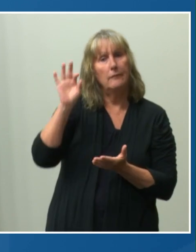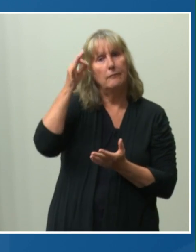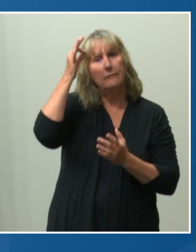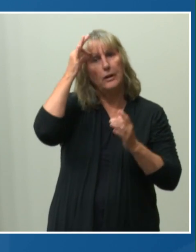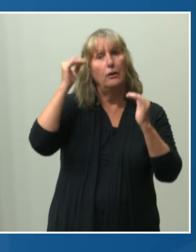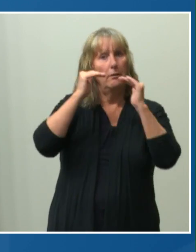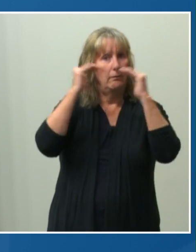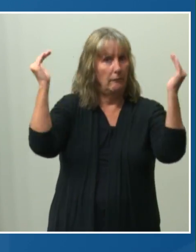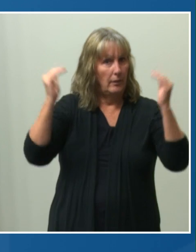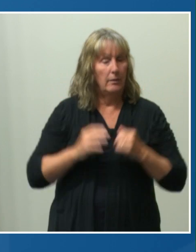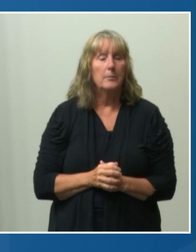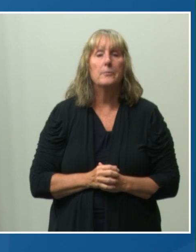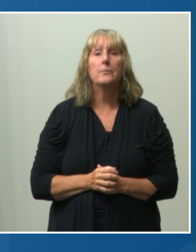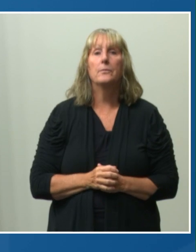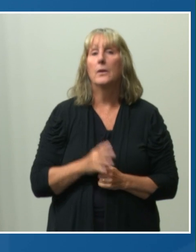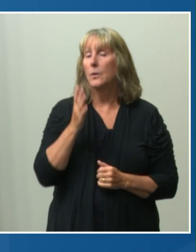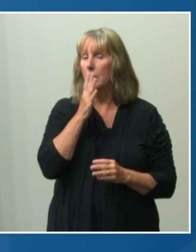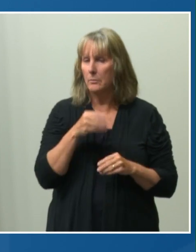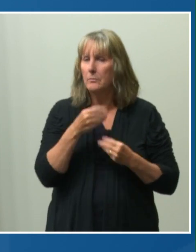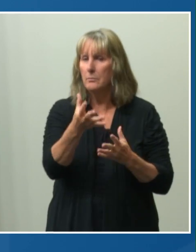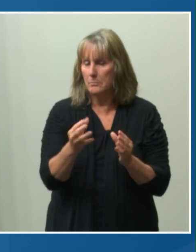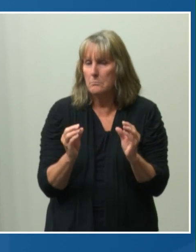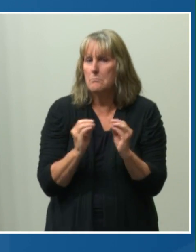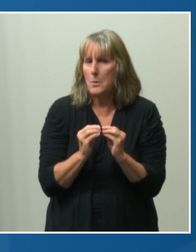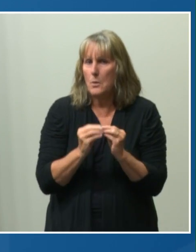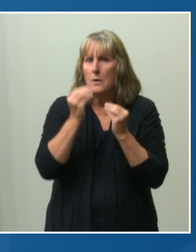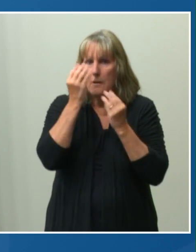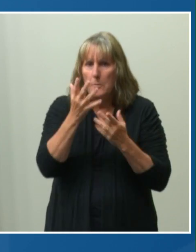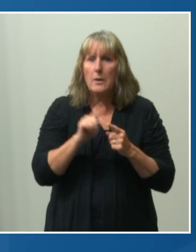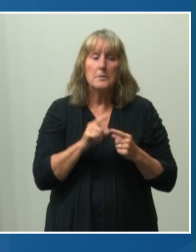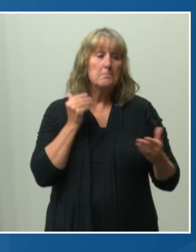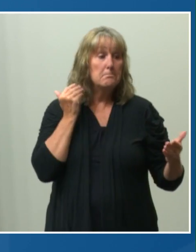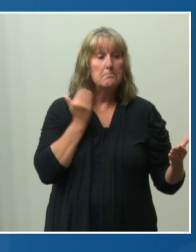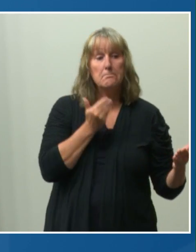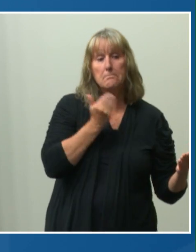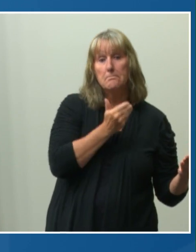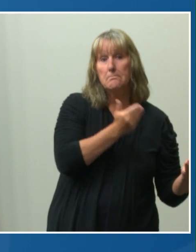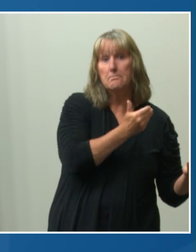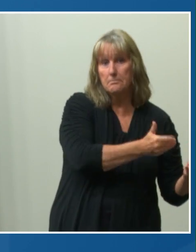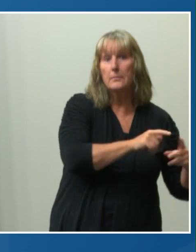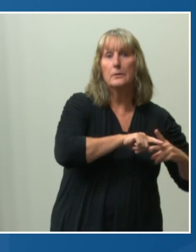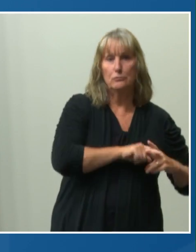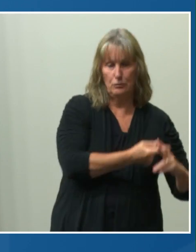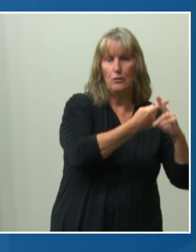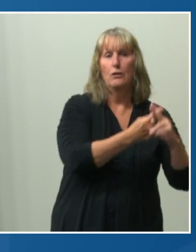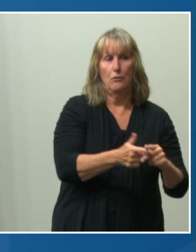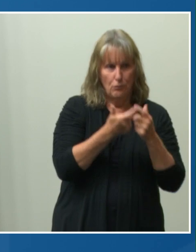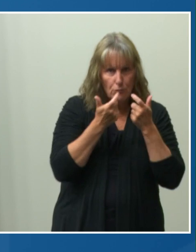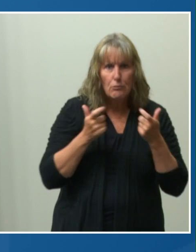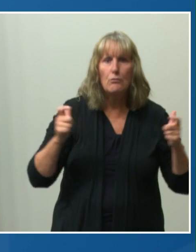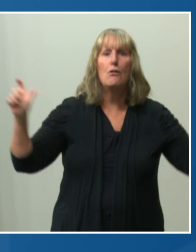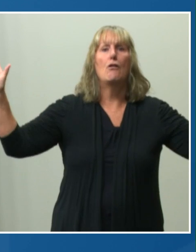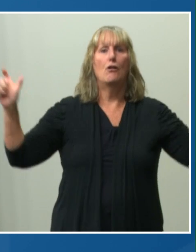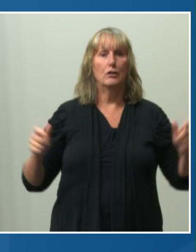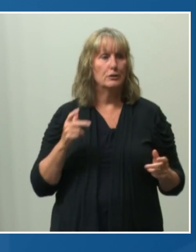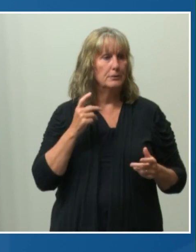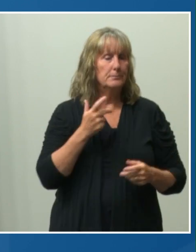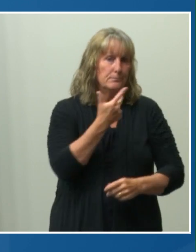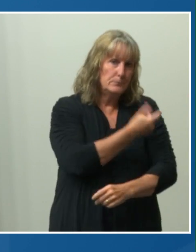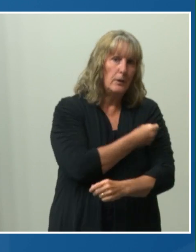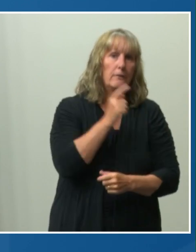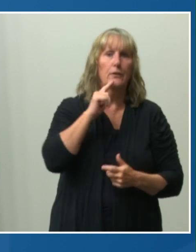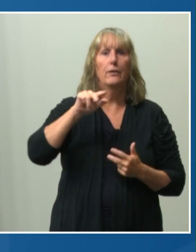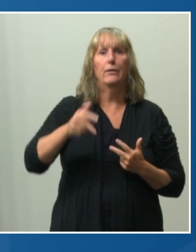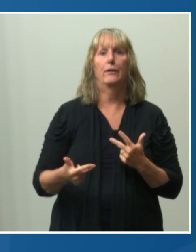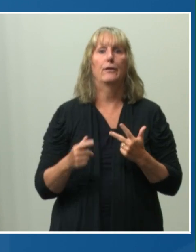level. We will provide more information as we get closer to the starting this large-scale effort.